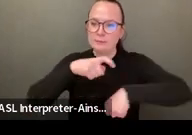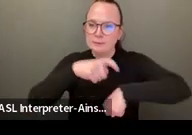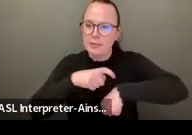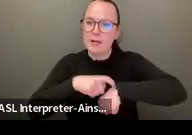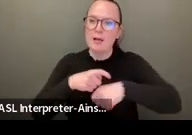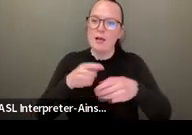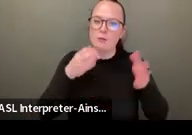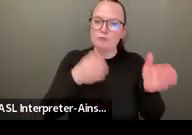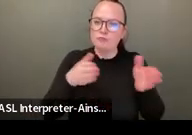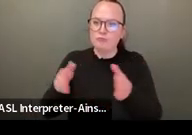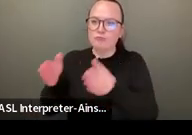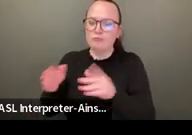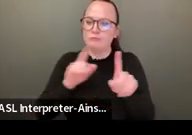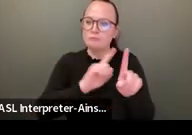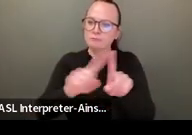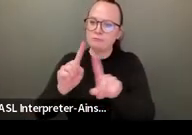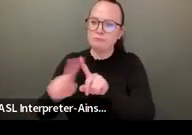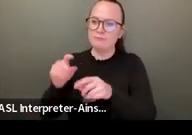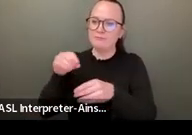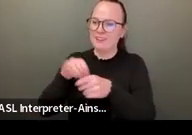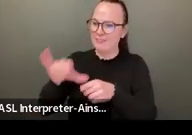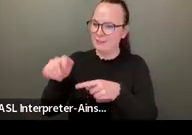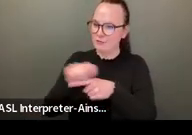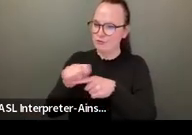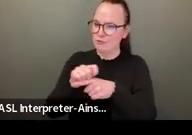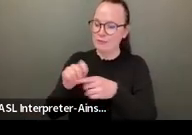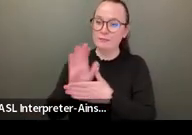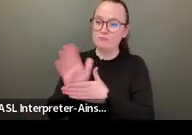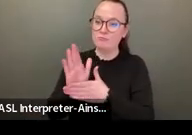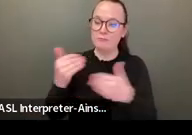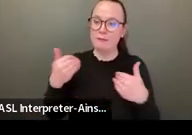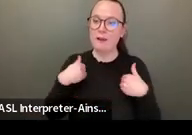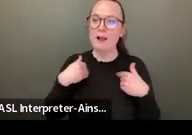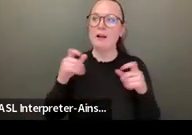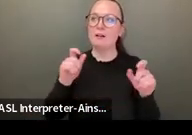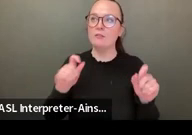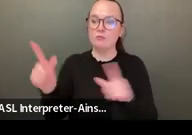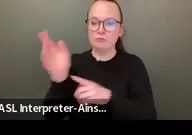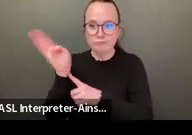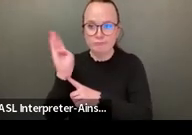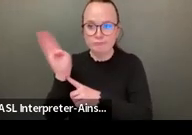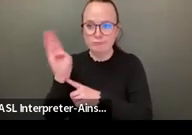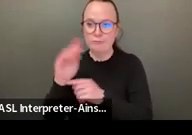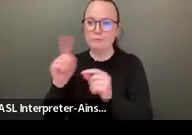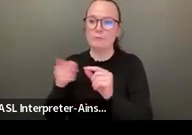And in that abbreviated day training, those are outlined for you.